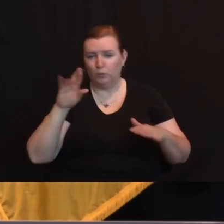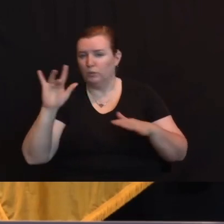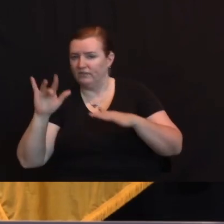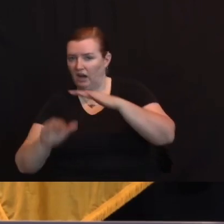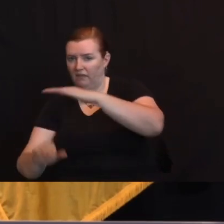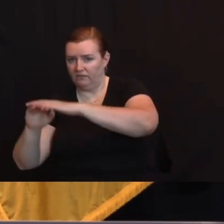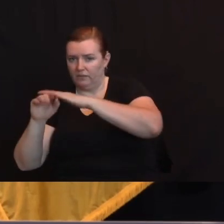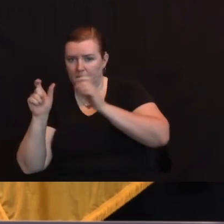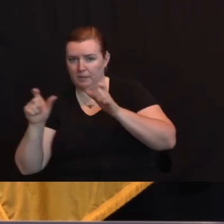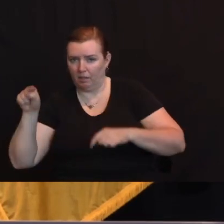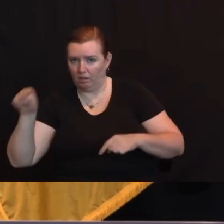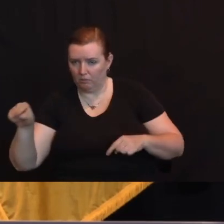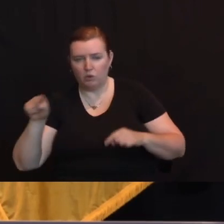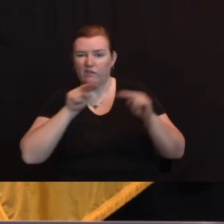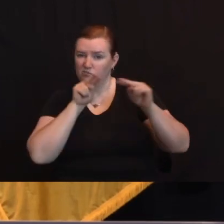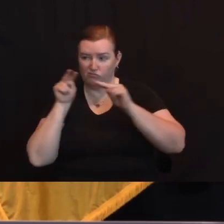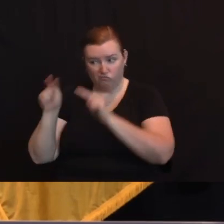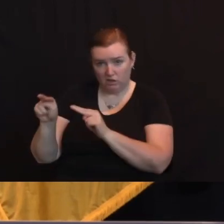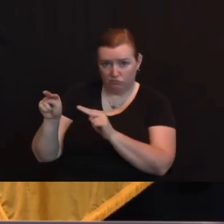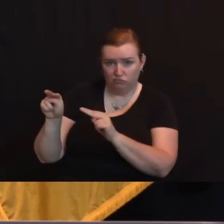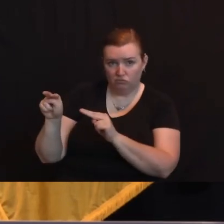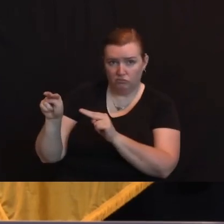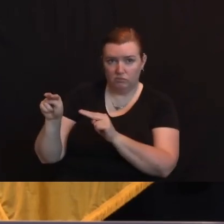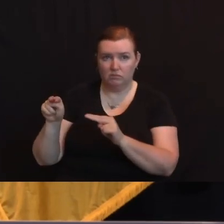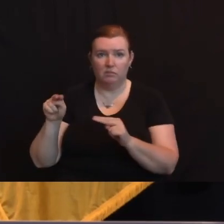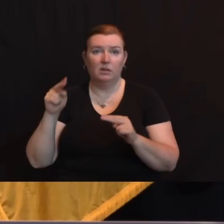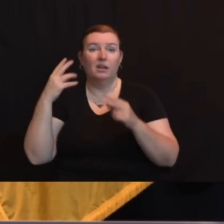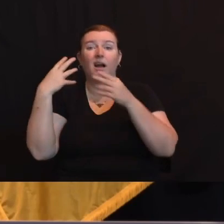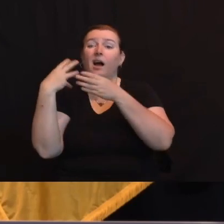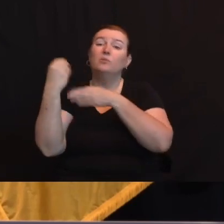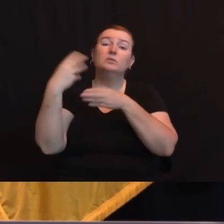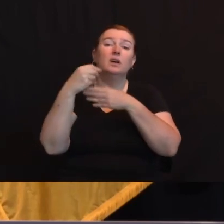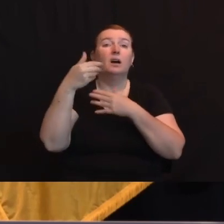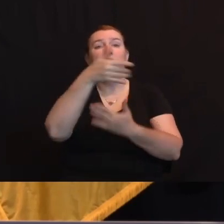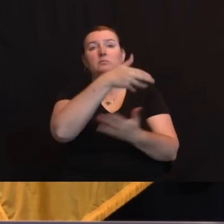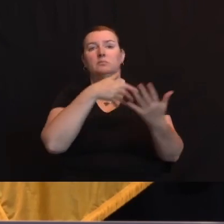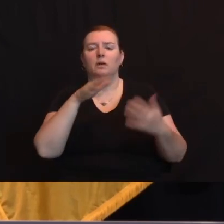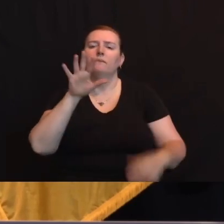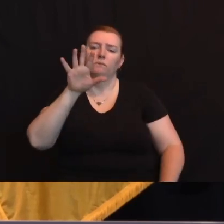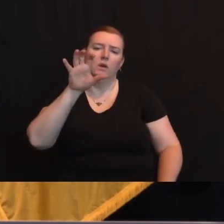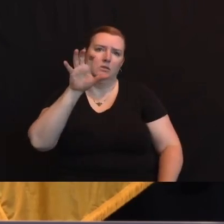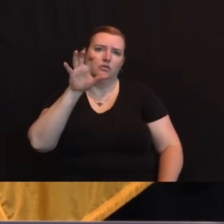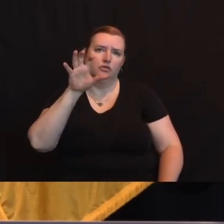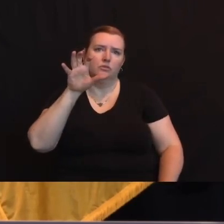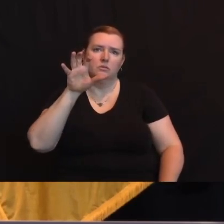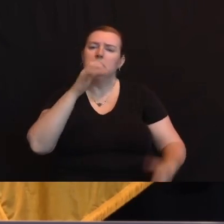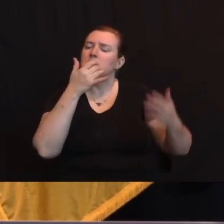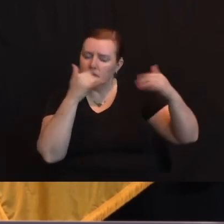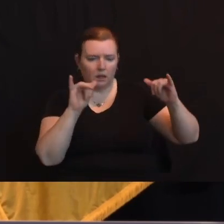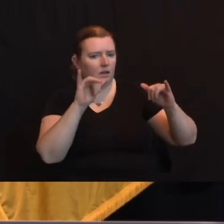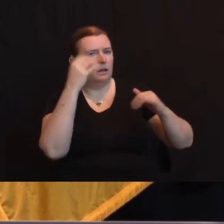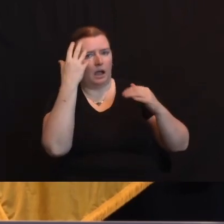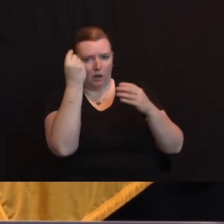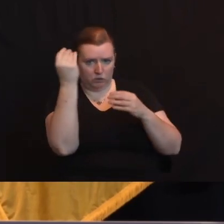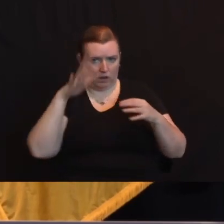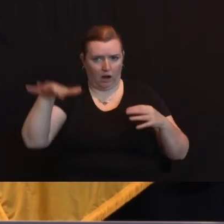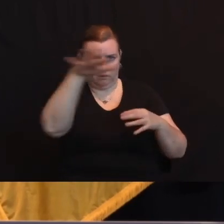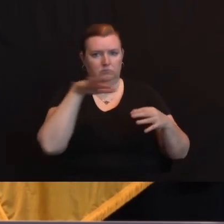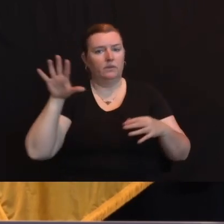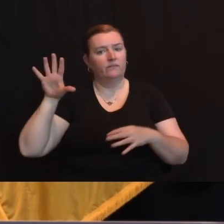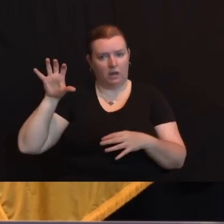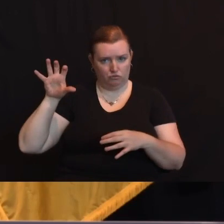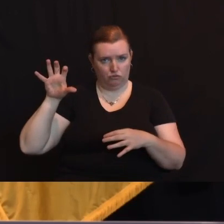monitor it. We also have outdoor gatherings at 500, and Judy, that's something Judy I know has talked about as to whether or not that continues